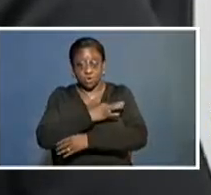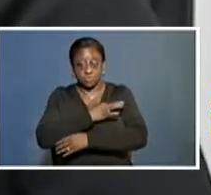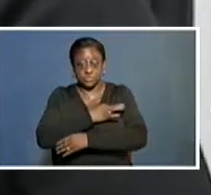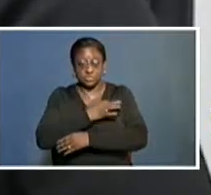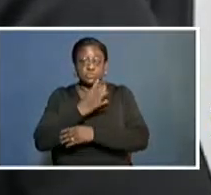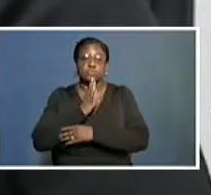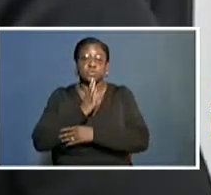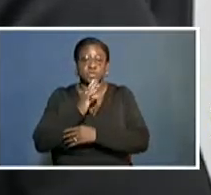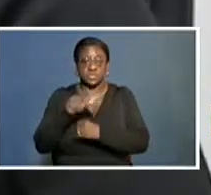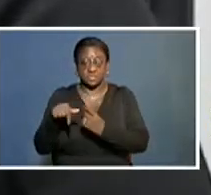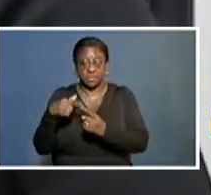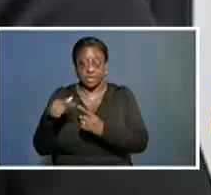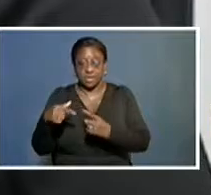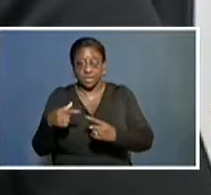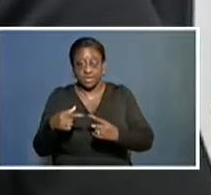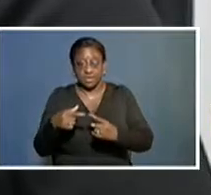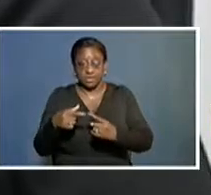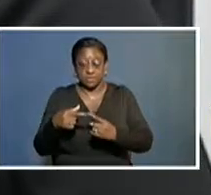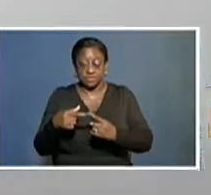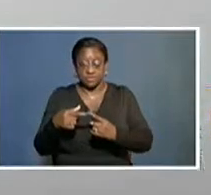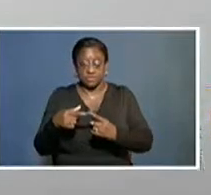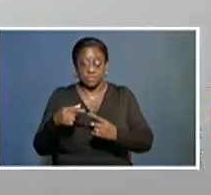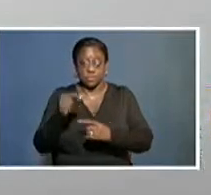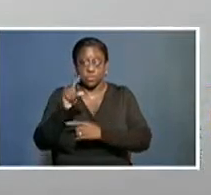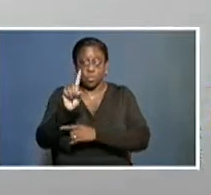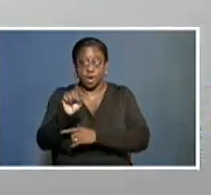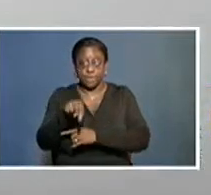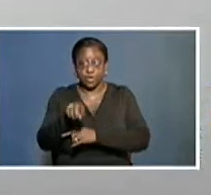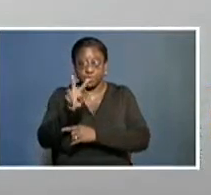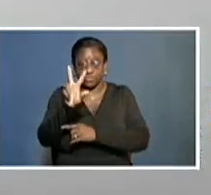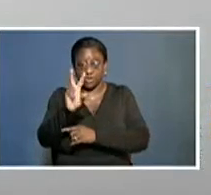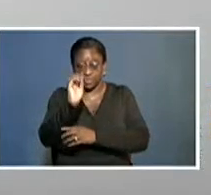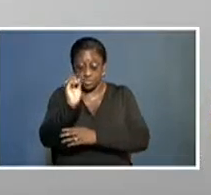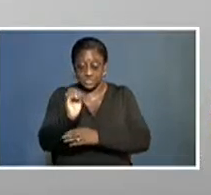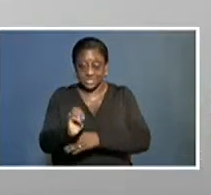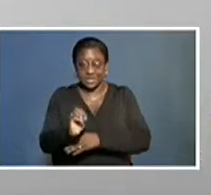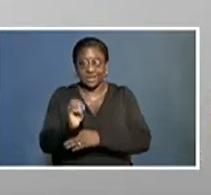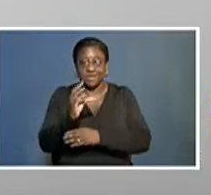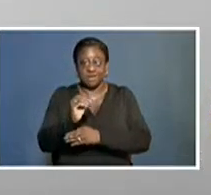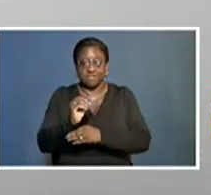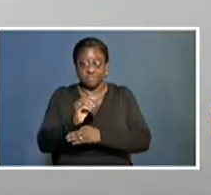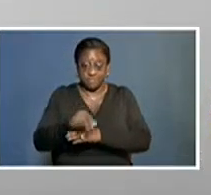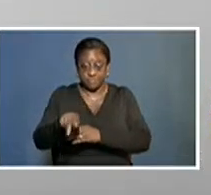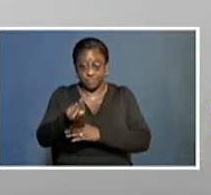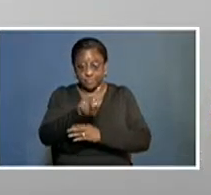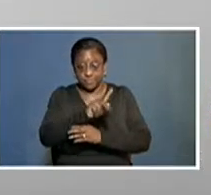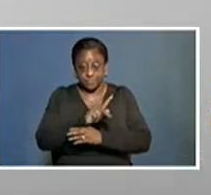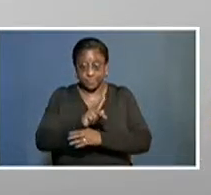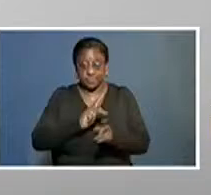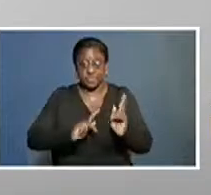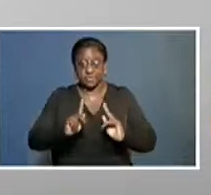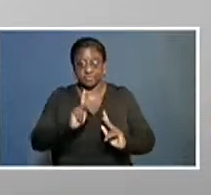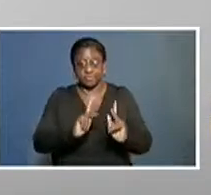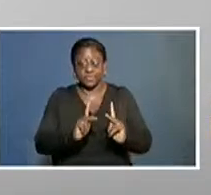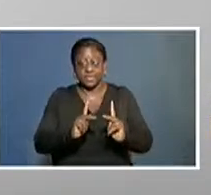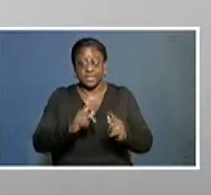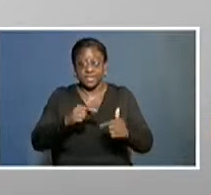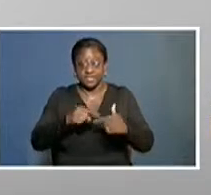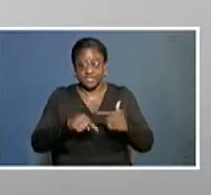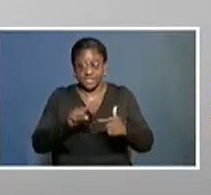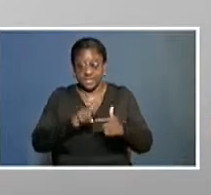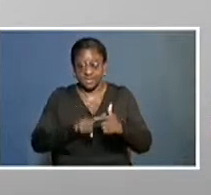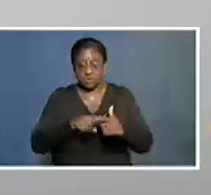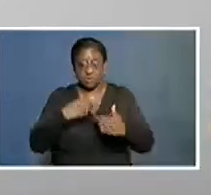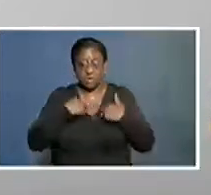HIV prevalence rate is now estimated at 1.3% of the population. This while the number of newly